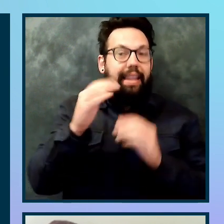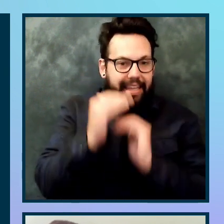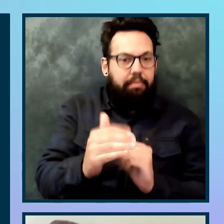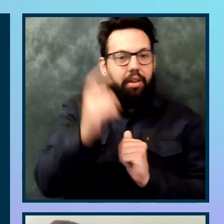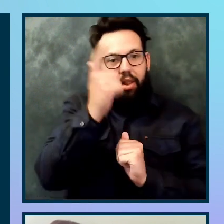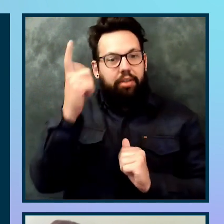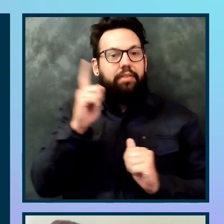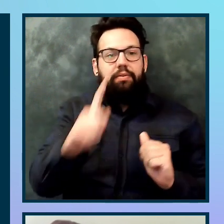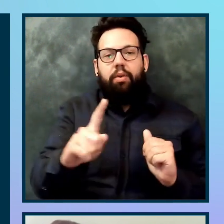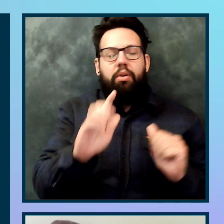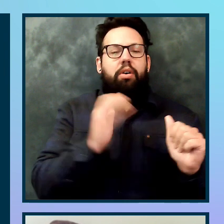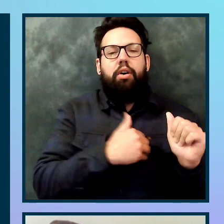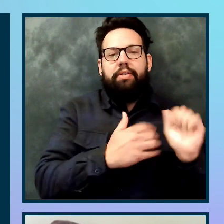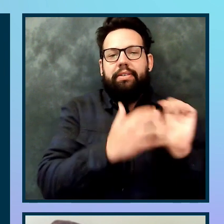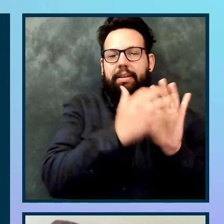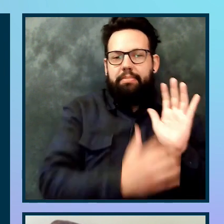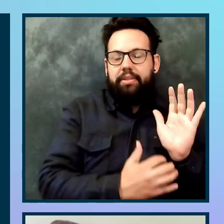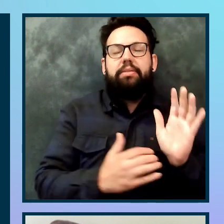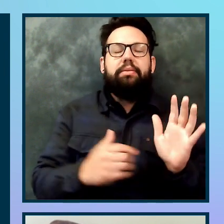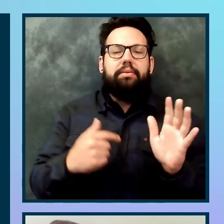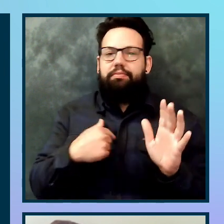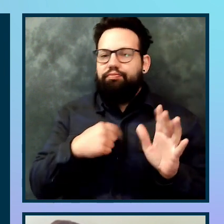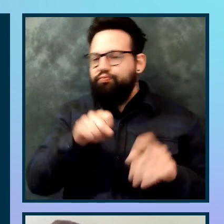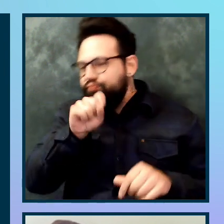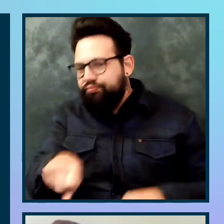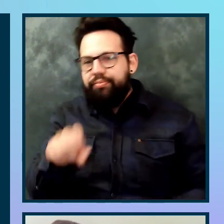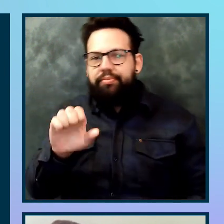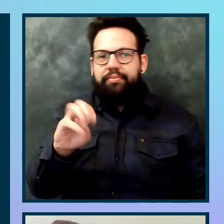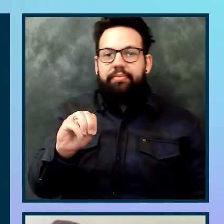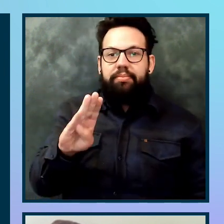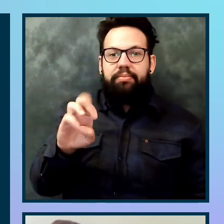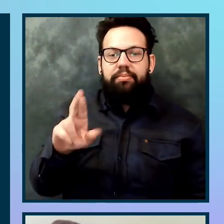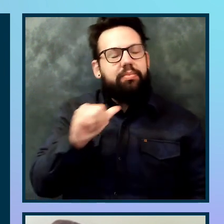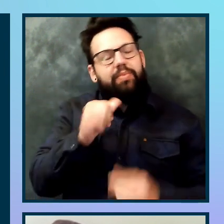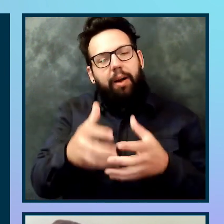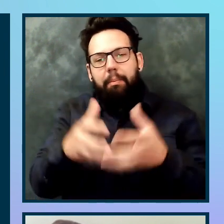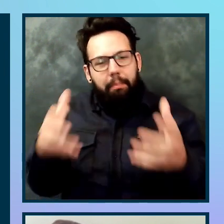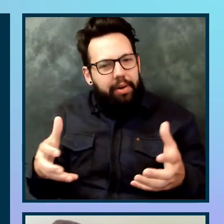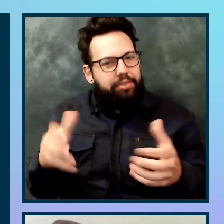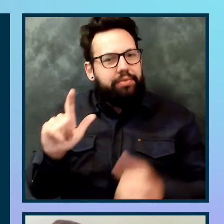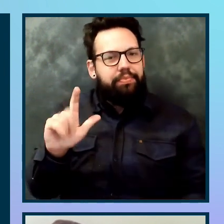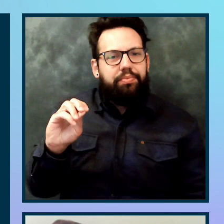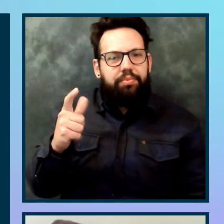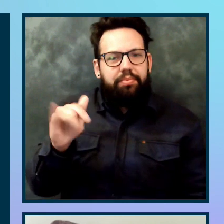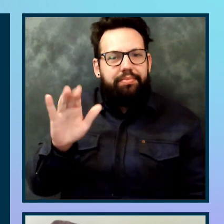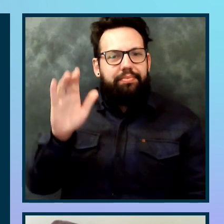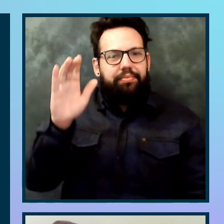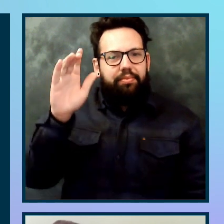really like Ember is that we don't have a lot of logic in our templates. So notice that we really do try to limit the amount